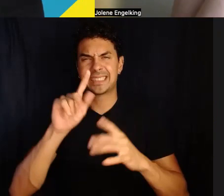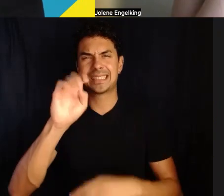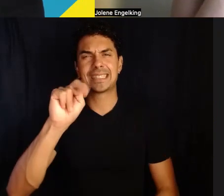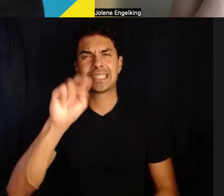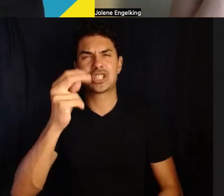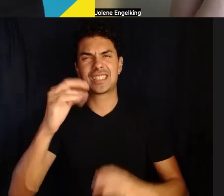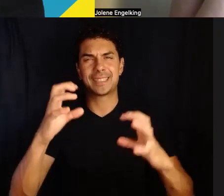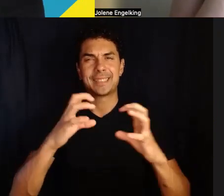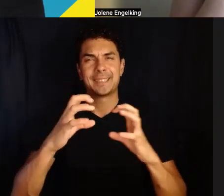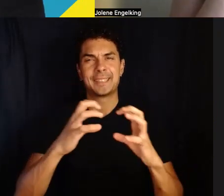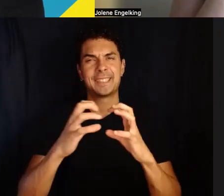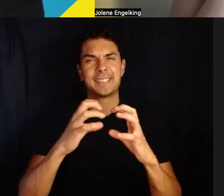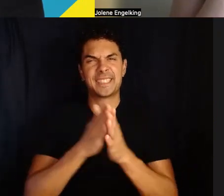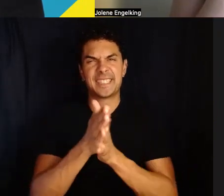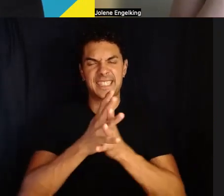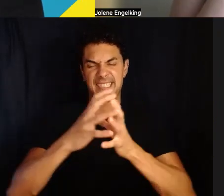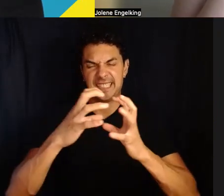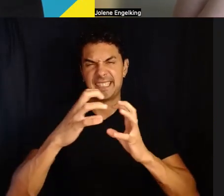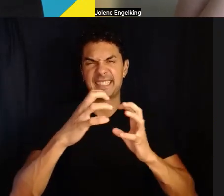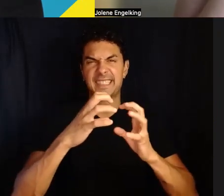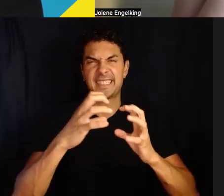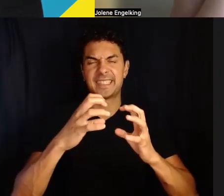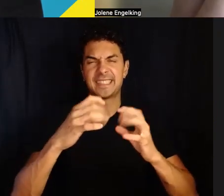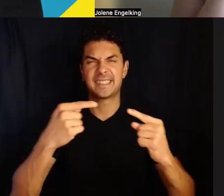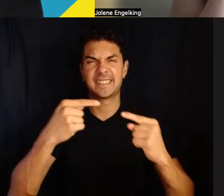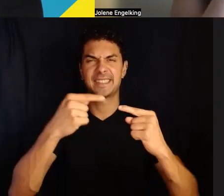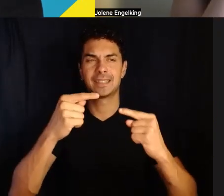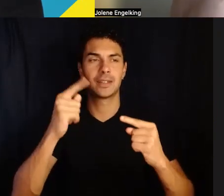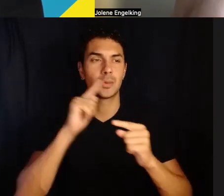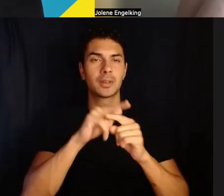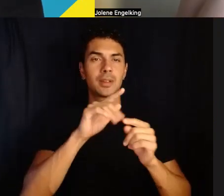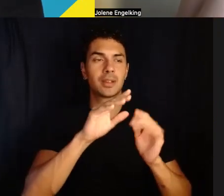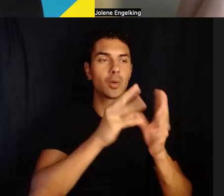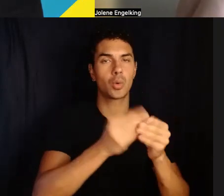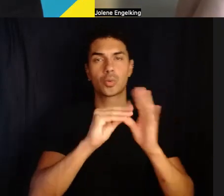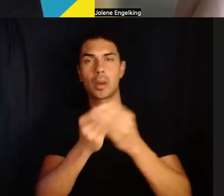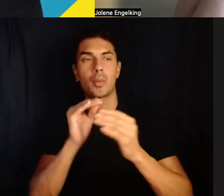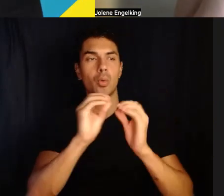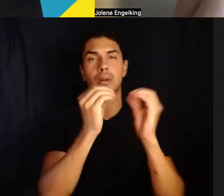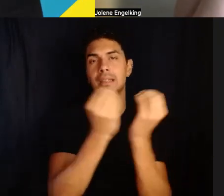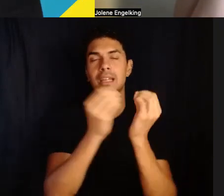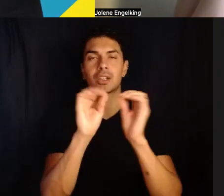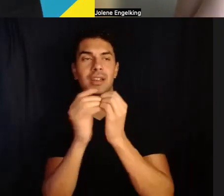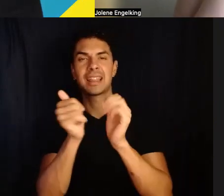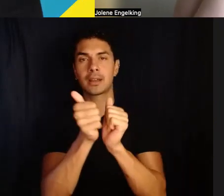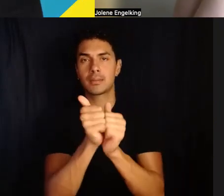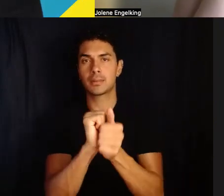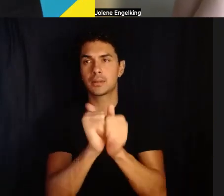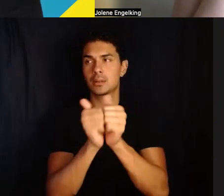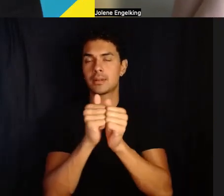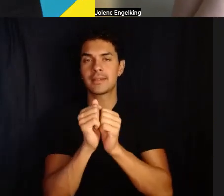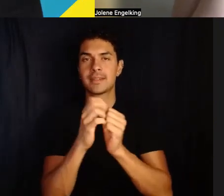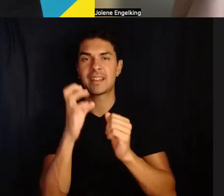25, 30 years ago between different organizations, or things that happened 15 years ago when funding got competitive and they started to have to like fight with each